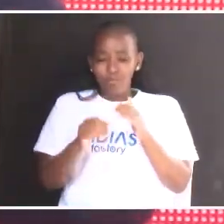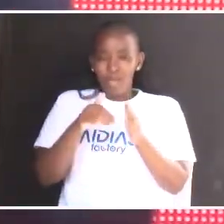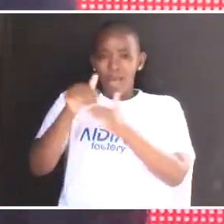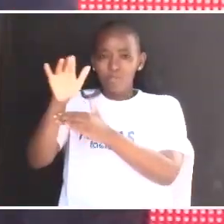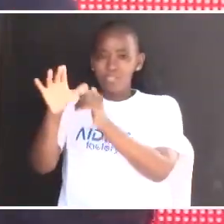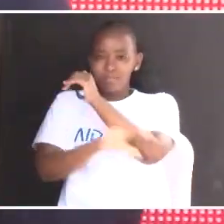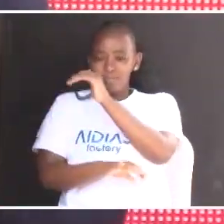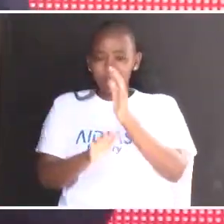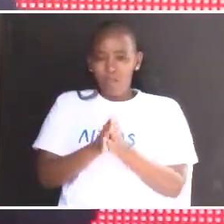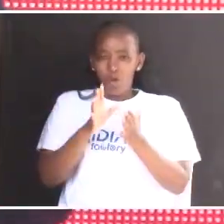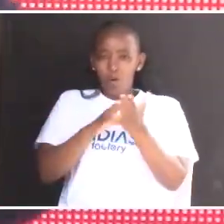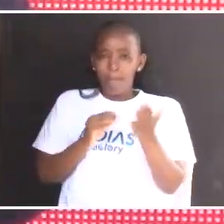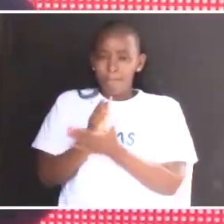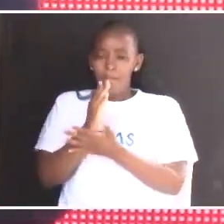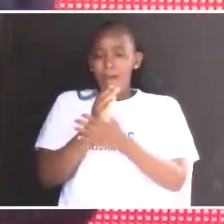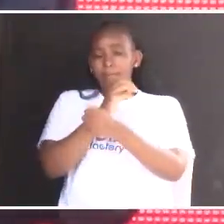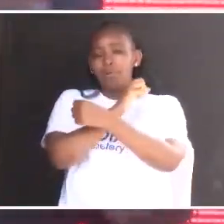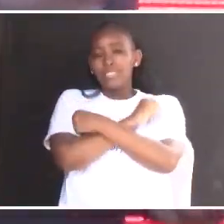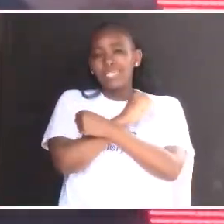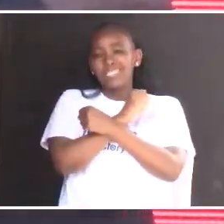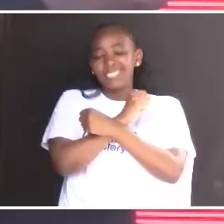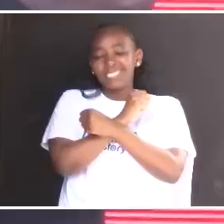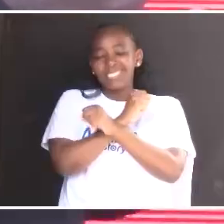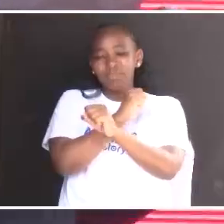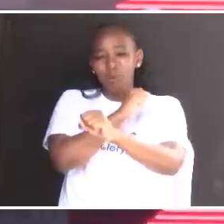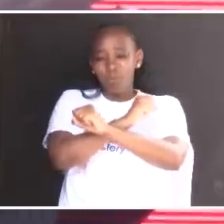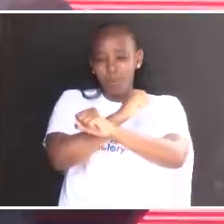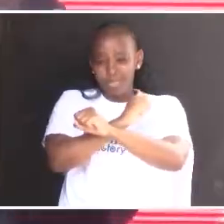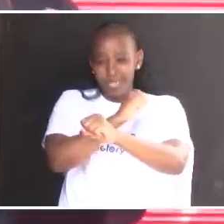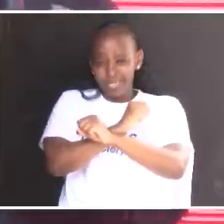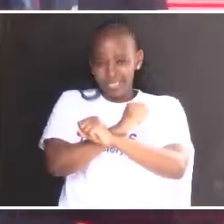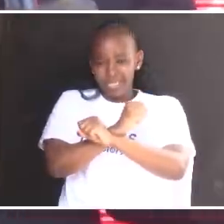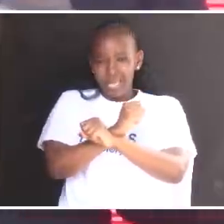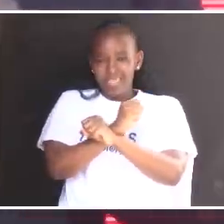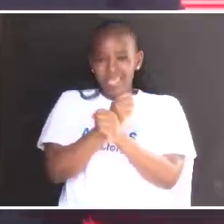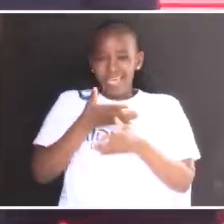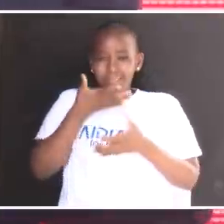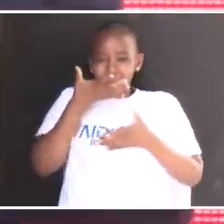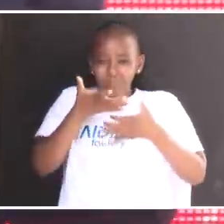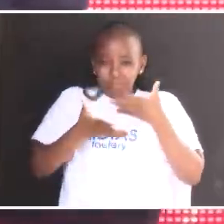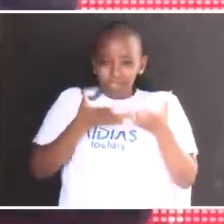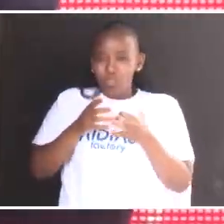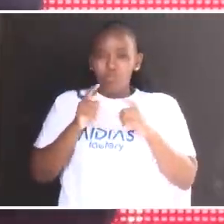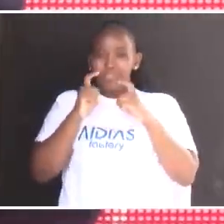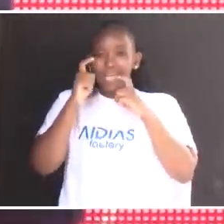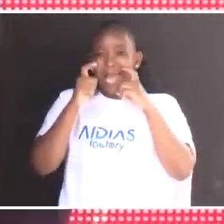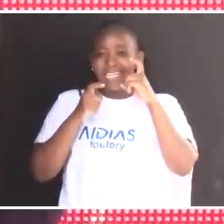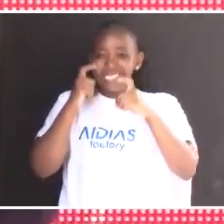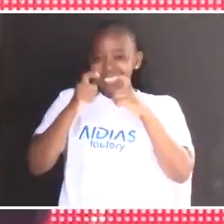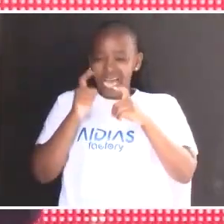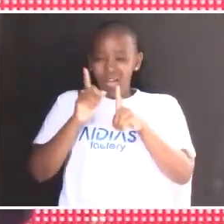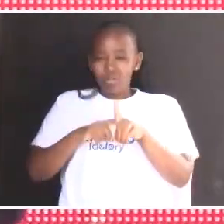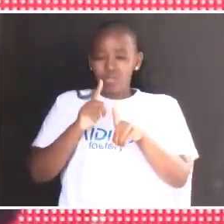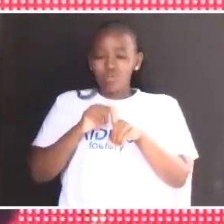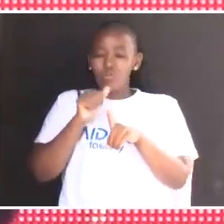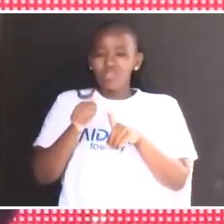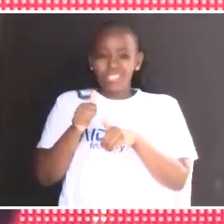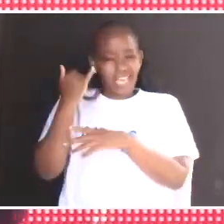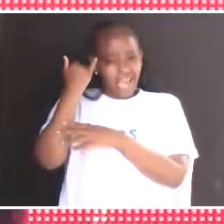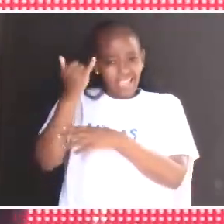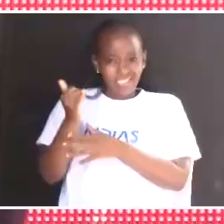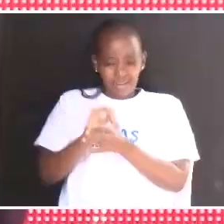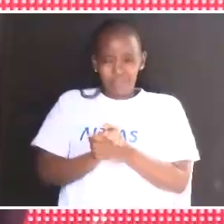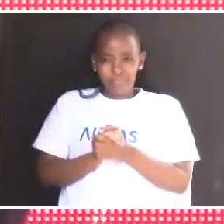Copyright protects the expression of the idea, not the idea. Kuna watu wanakujanga wanasema, mimi niko na idea,